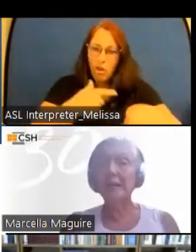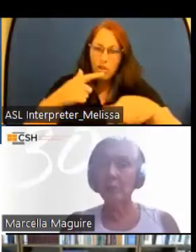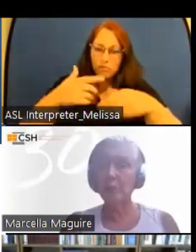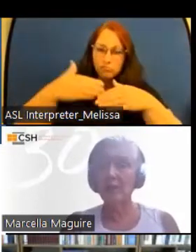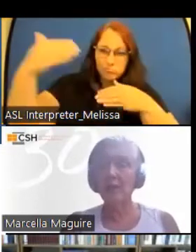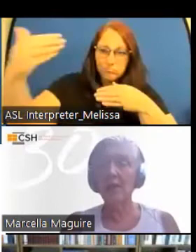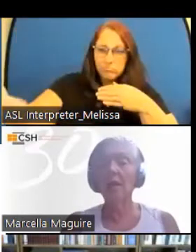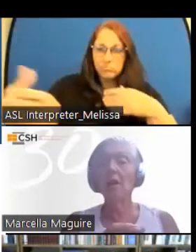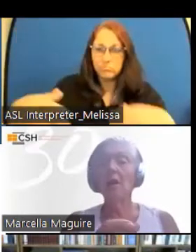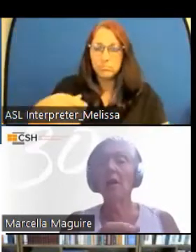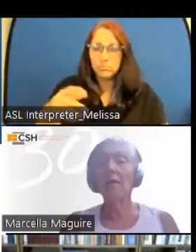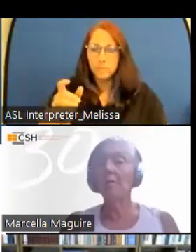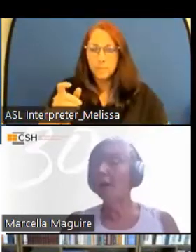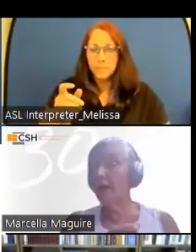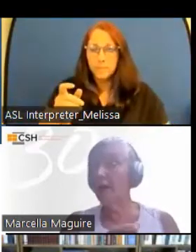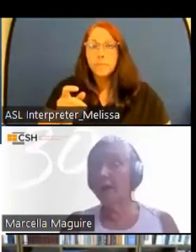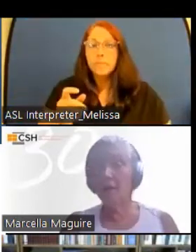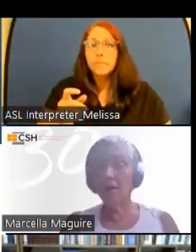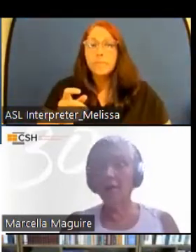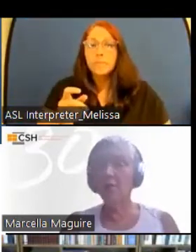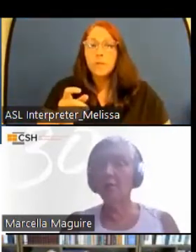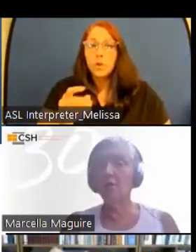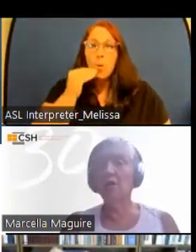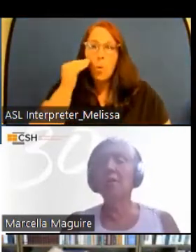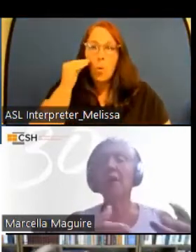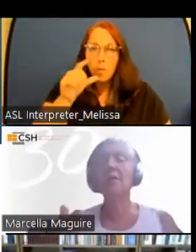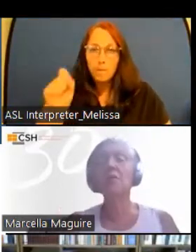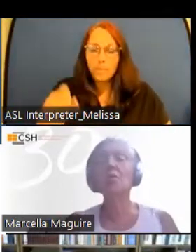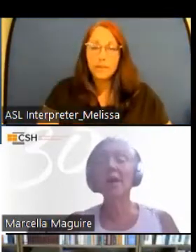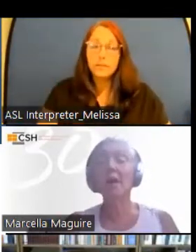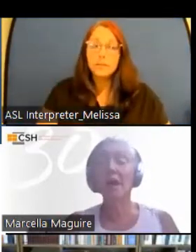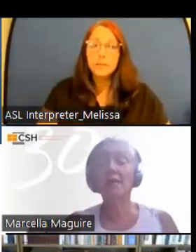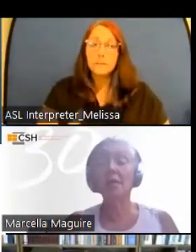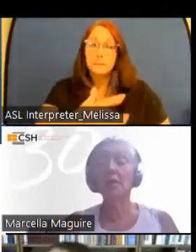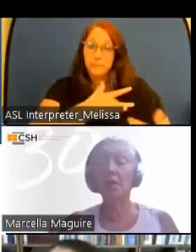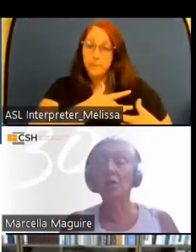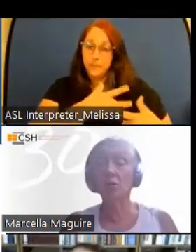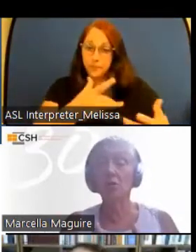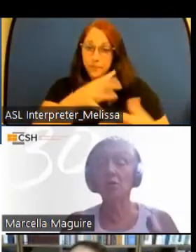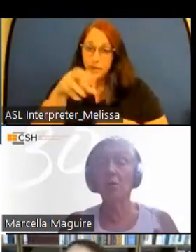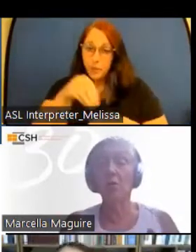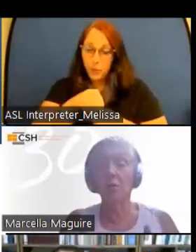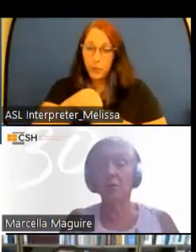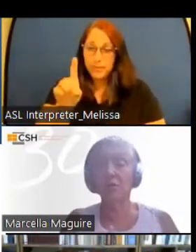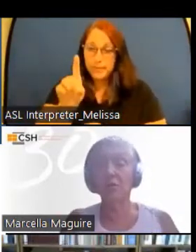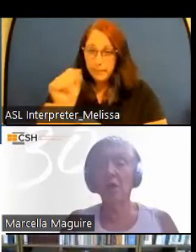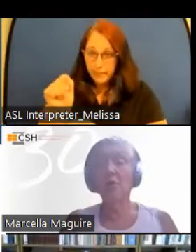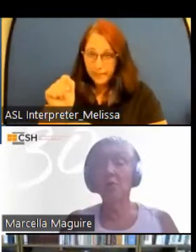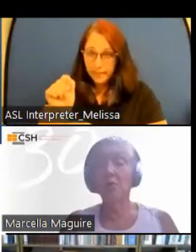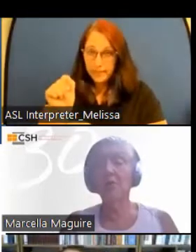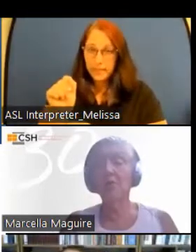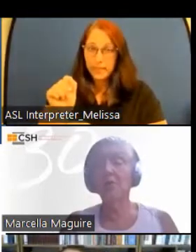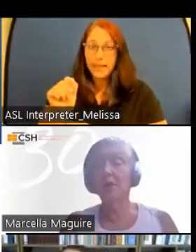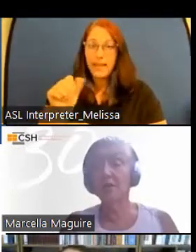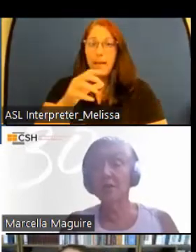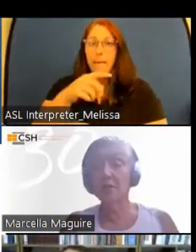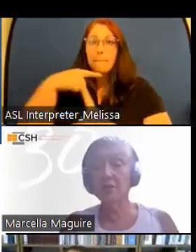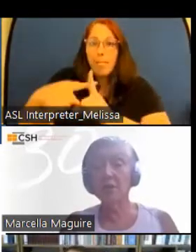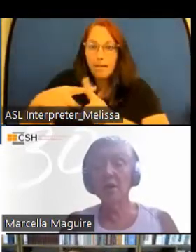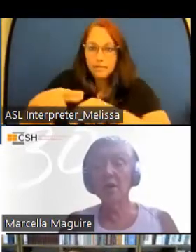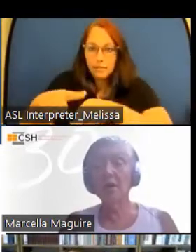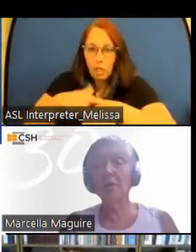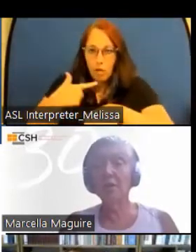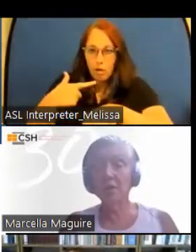a disability, again, all of those that we talked about, as well as a long-term homelessness. So this is a